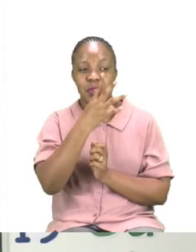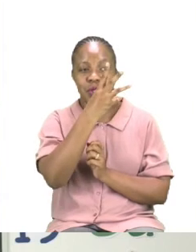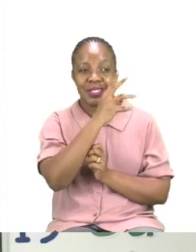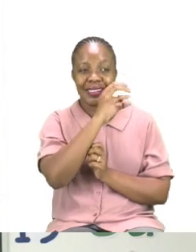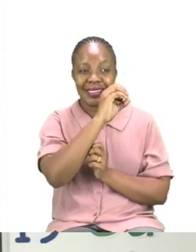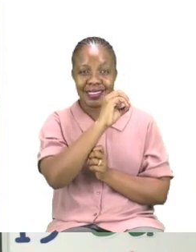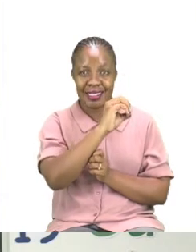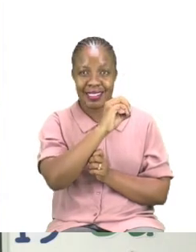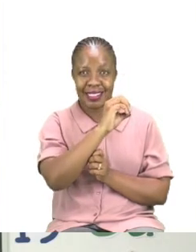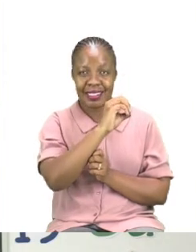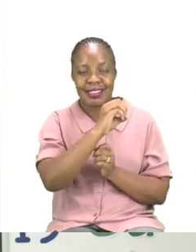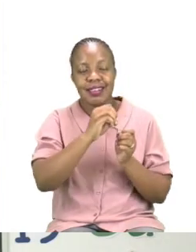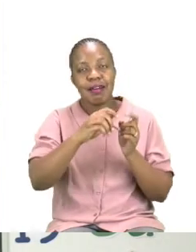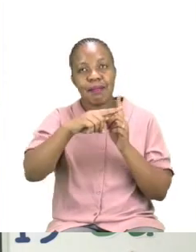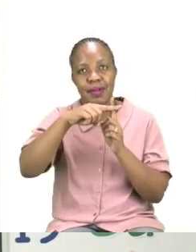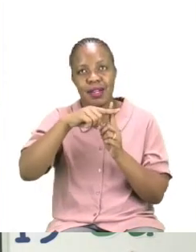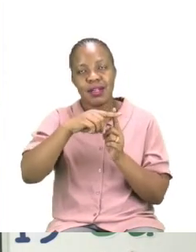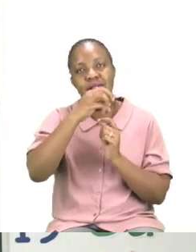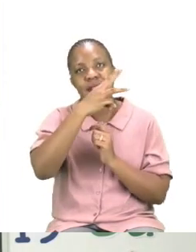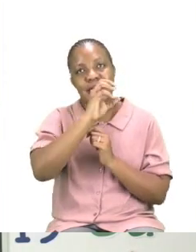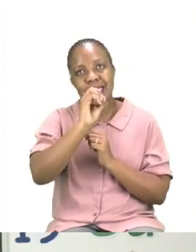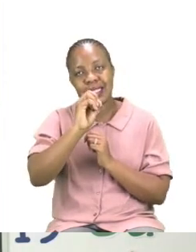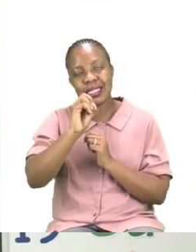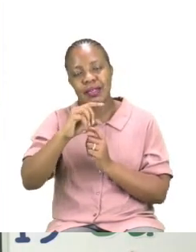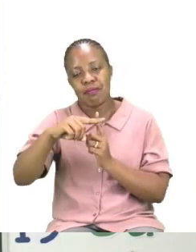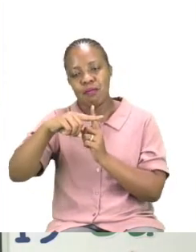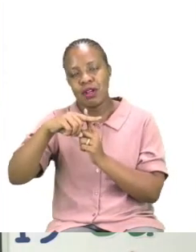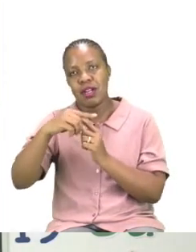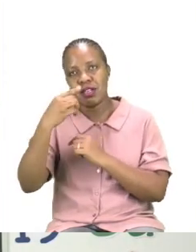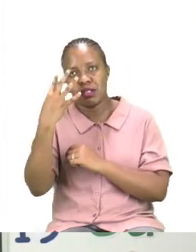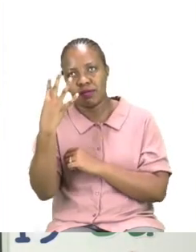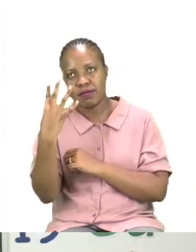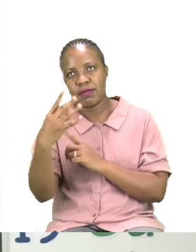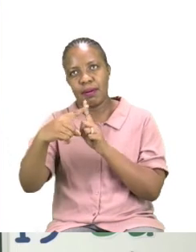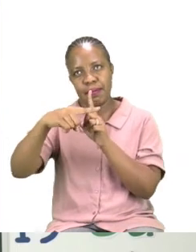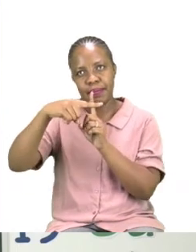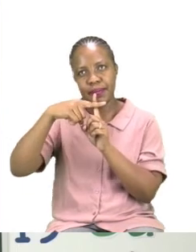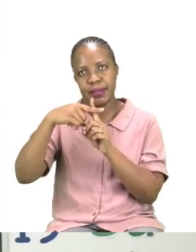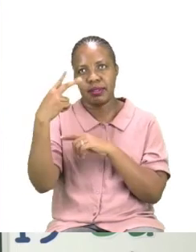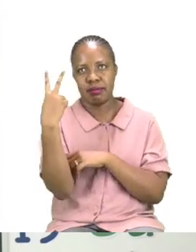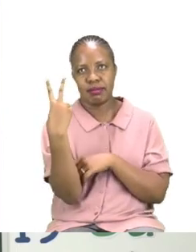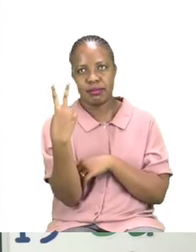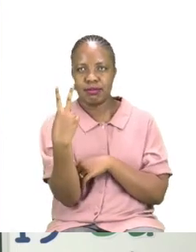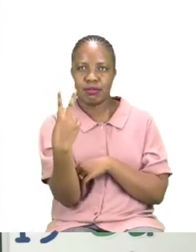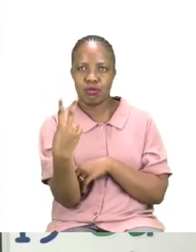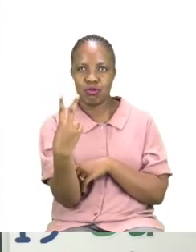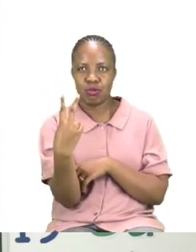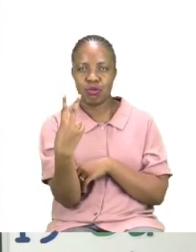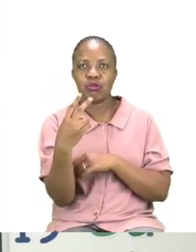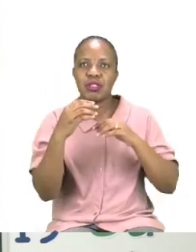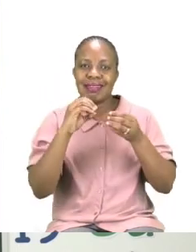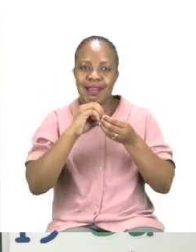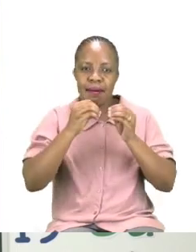have broken down our sum and we're going to start by adding the tens. So we are